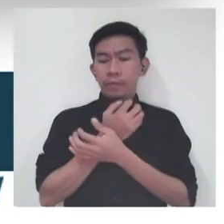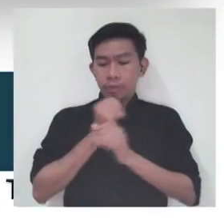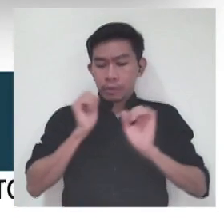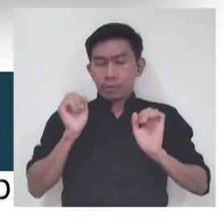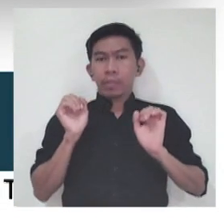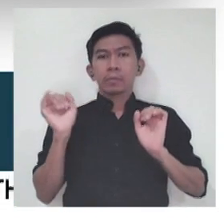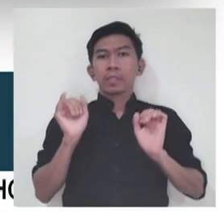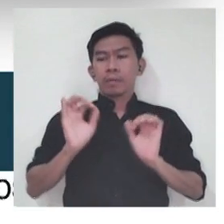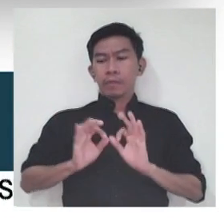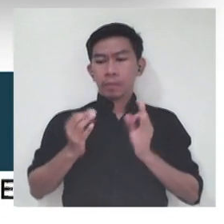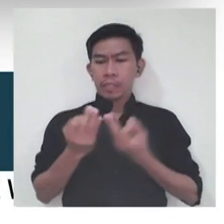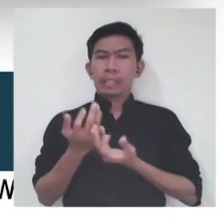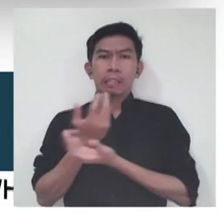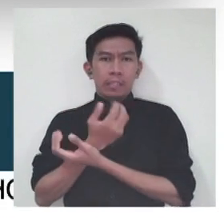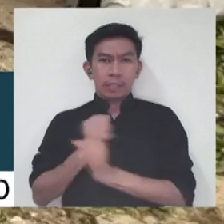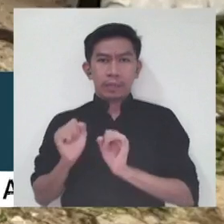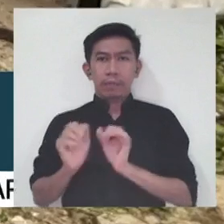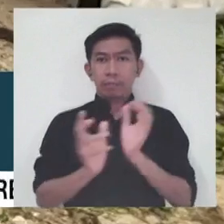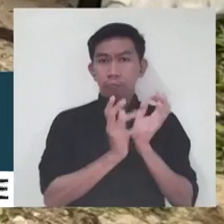ating komunidad.